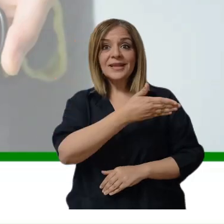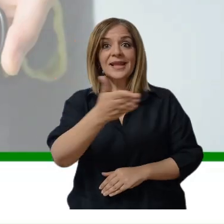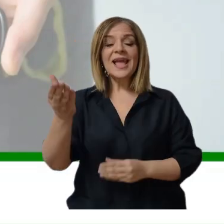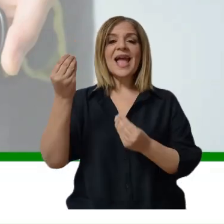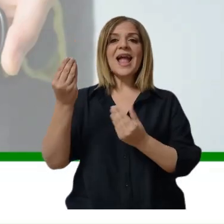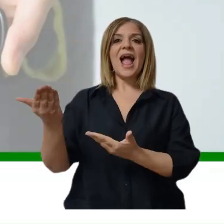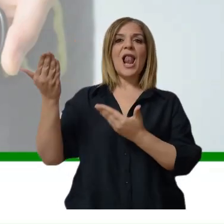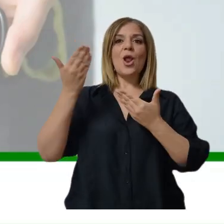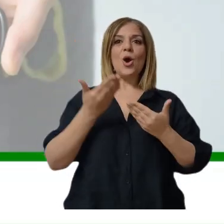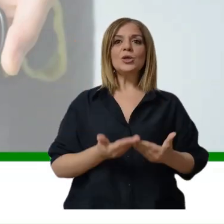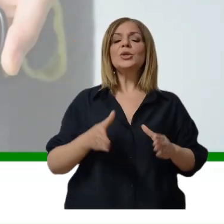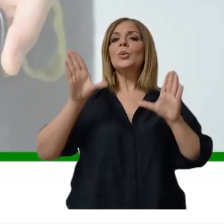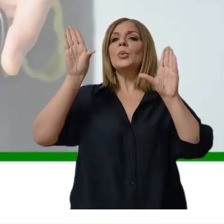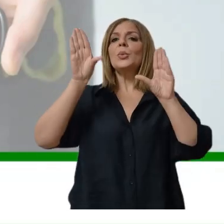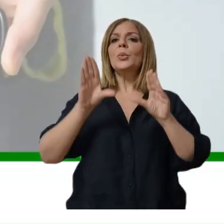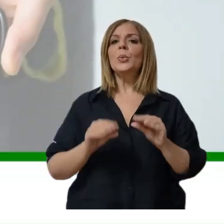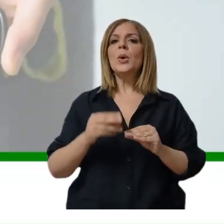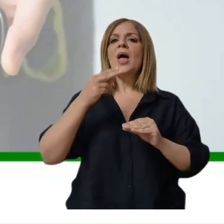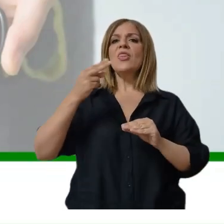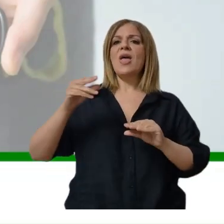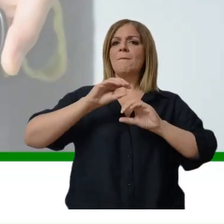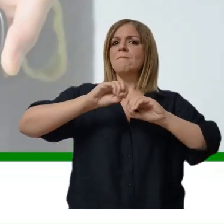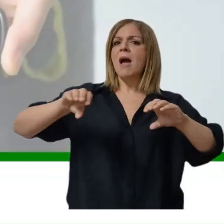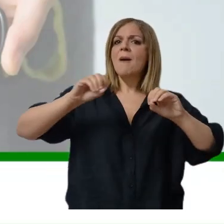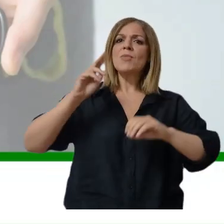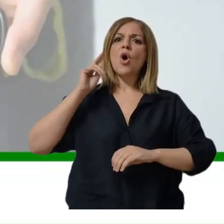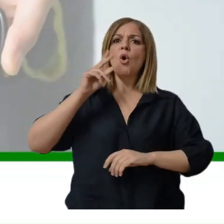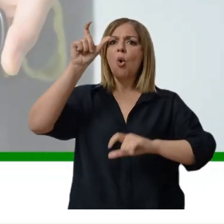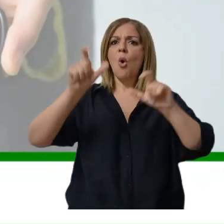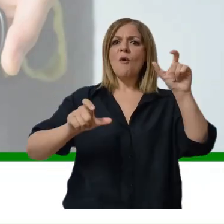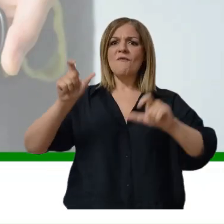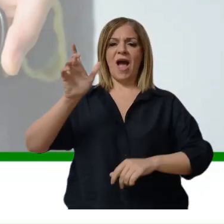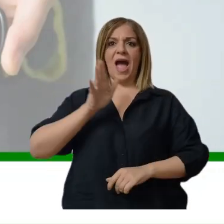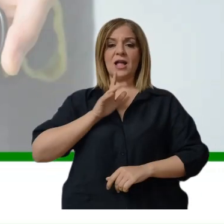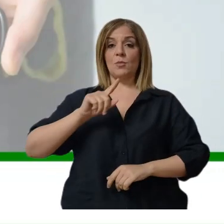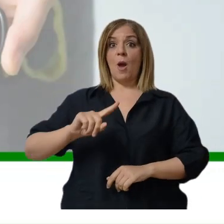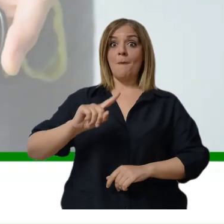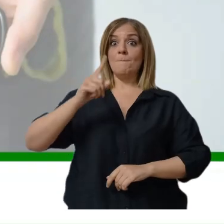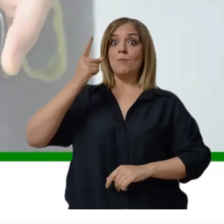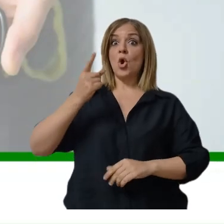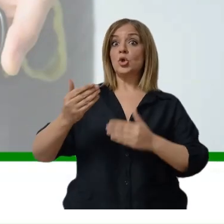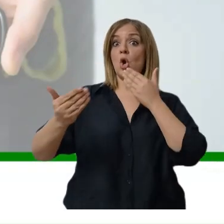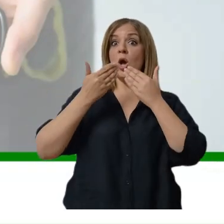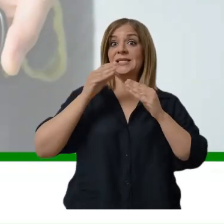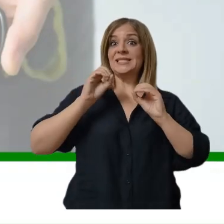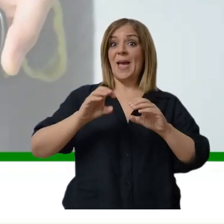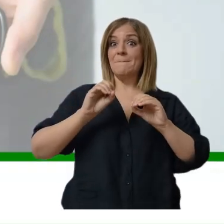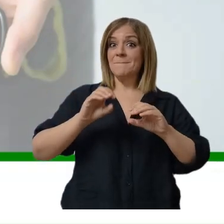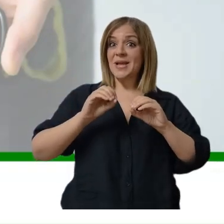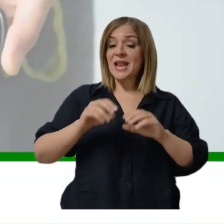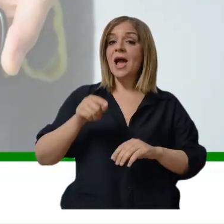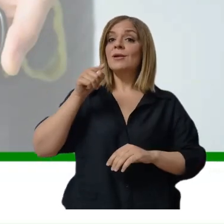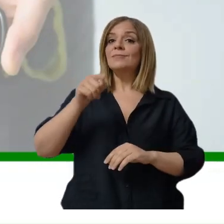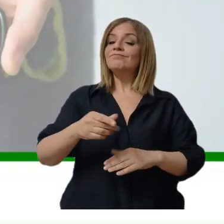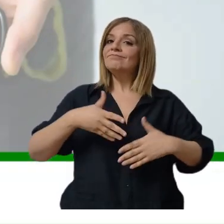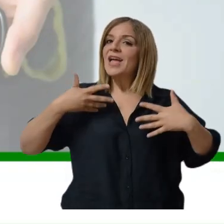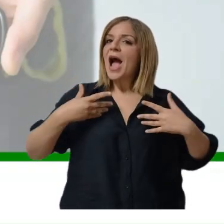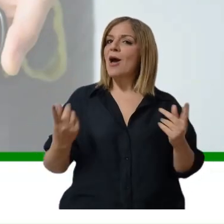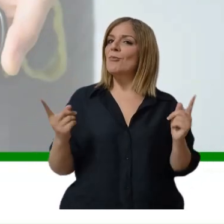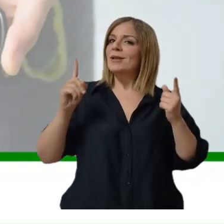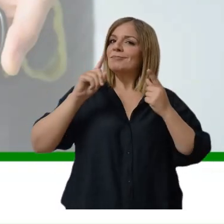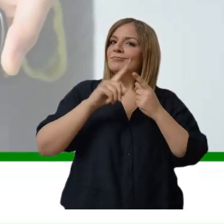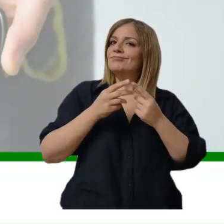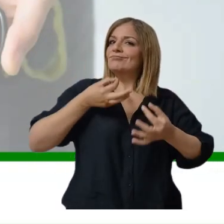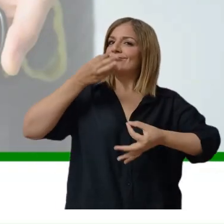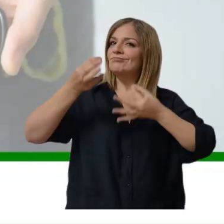Hello and welcome to the Green Skills for Deaf webinar series. This is the first webinar of the series and we are pleased to have you with